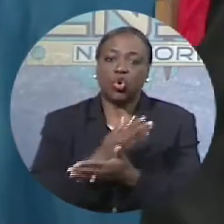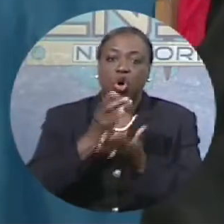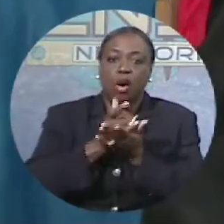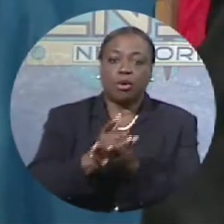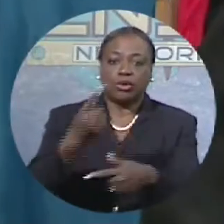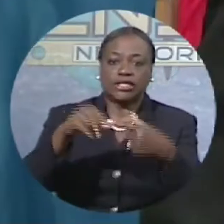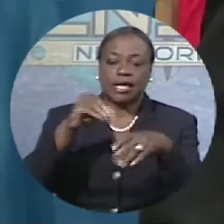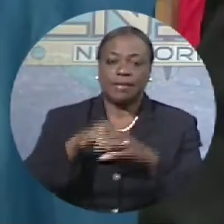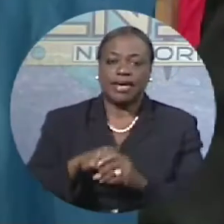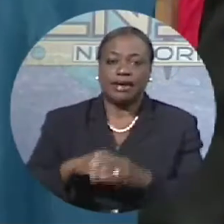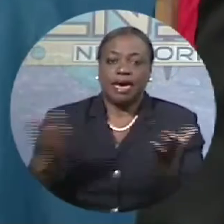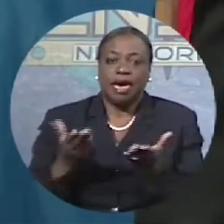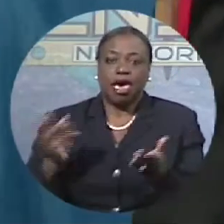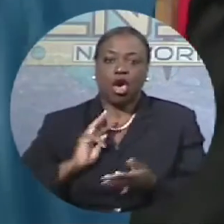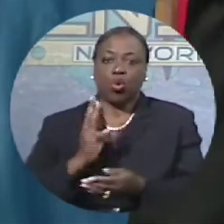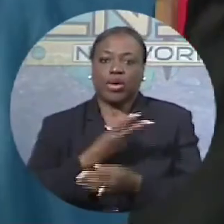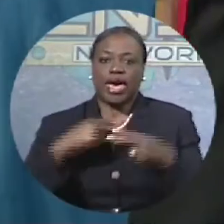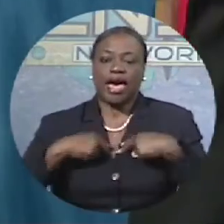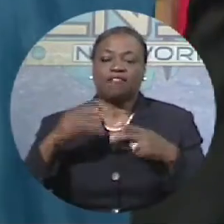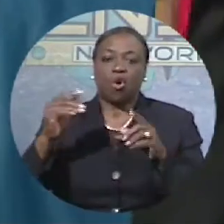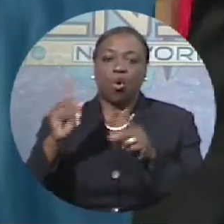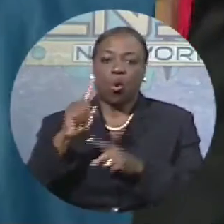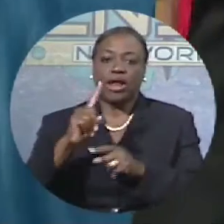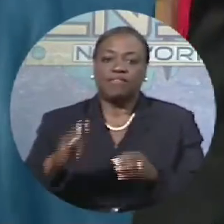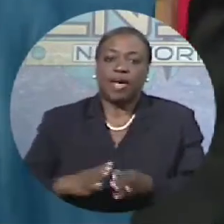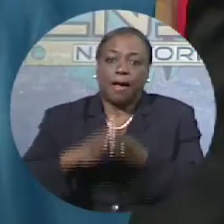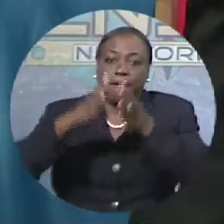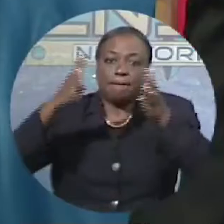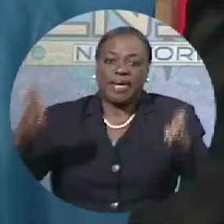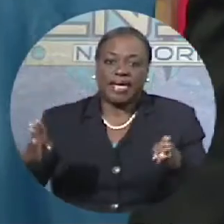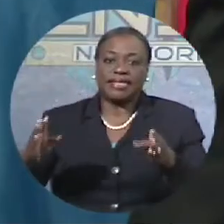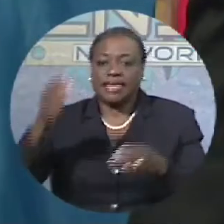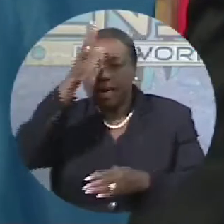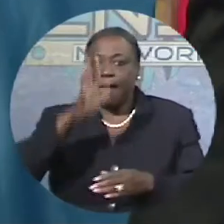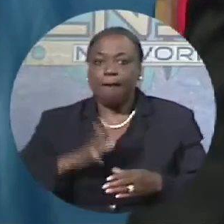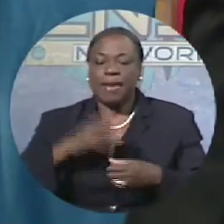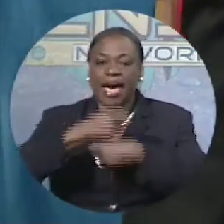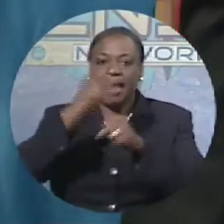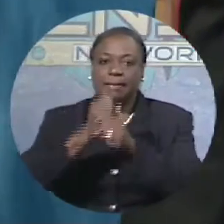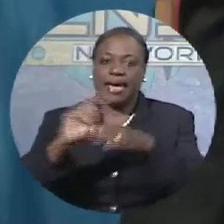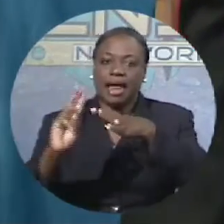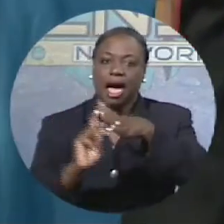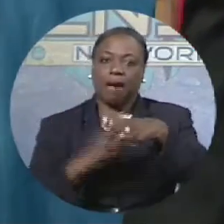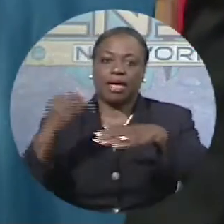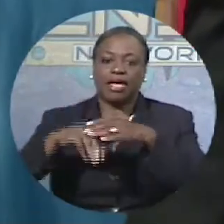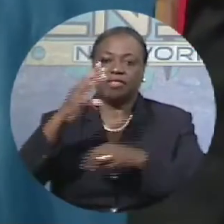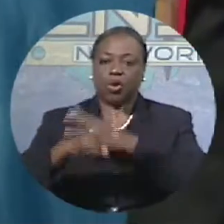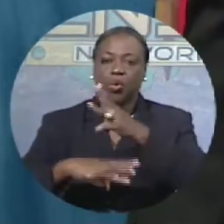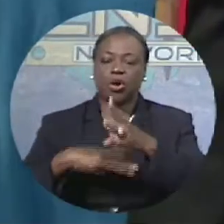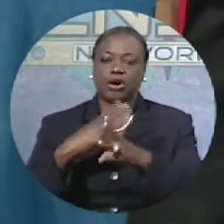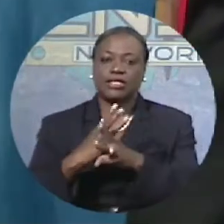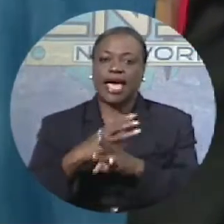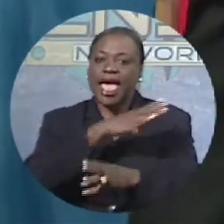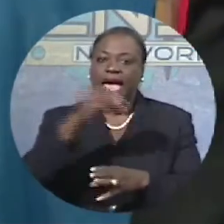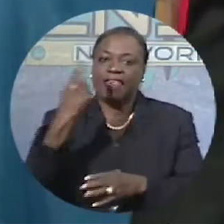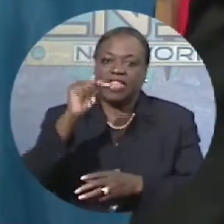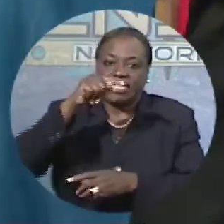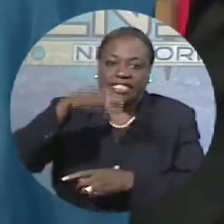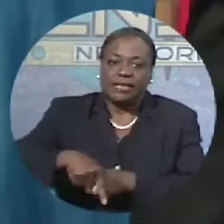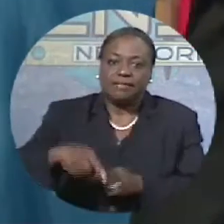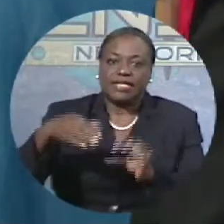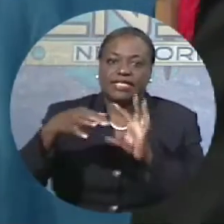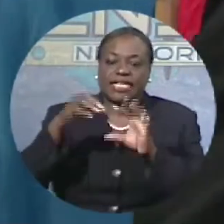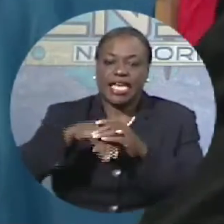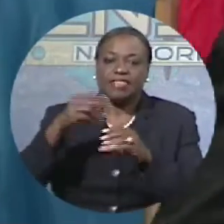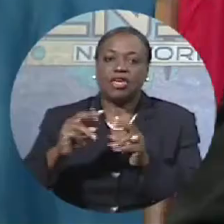Here we have one of the largest man-made harbors in the world and one that is among the deepest in the